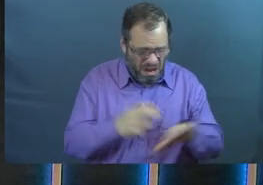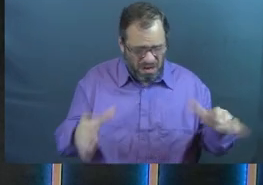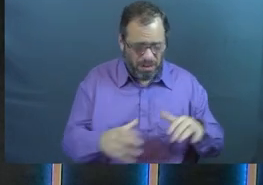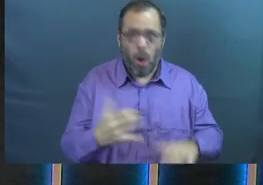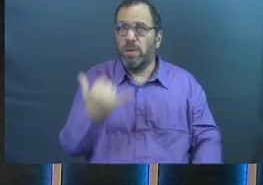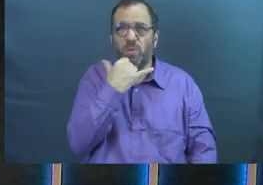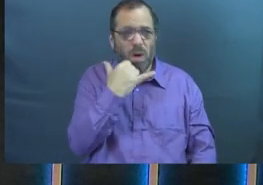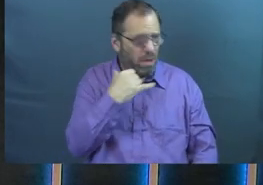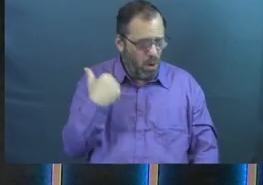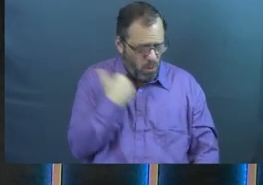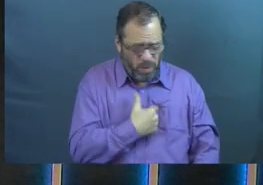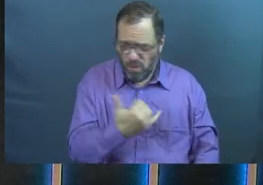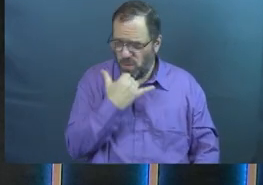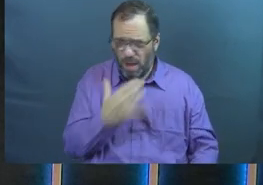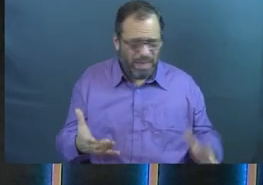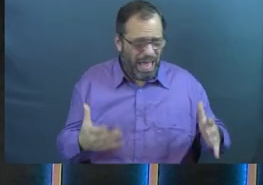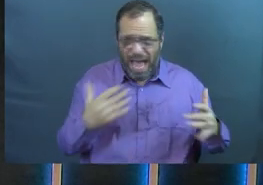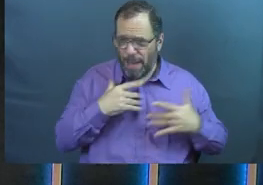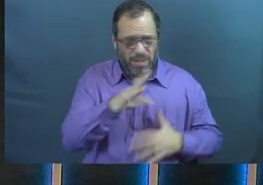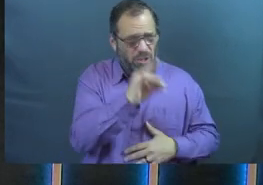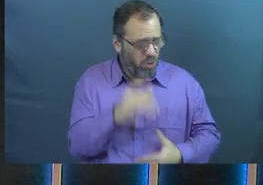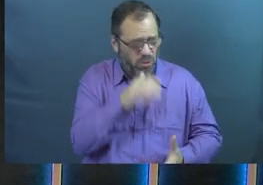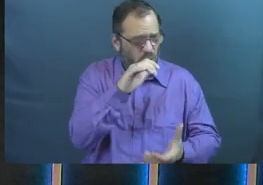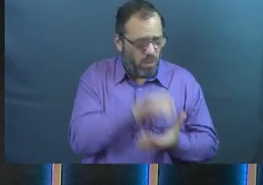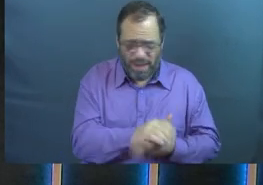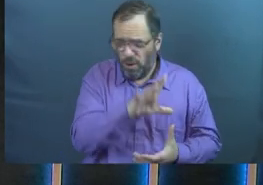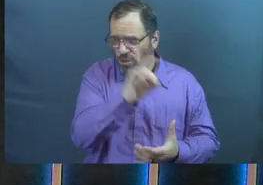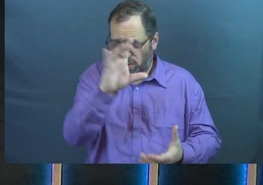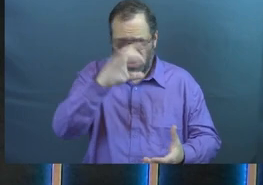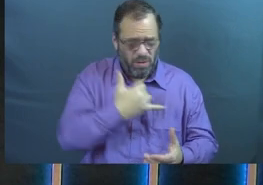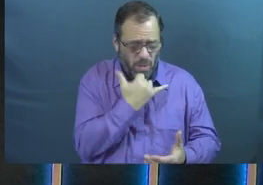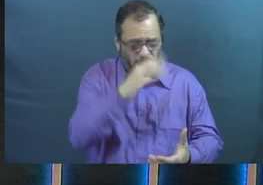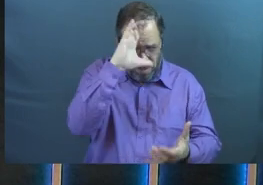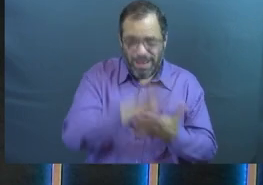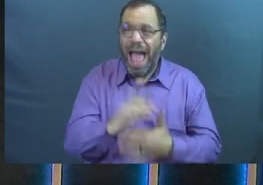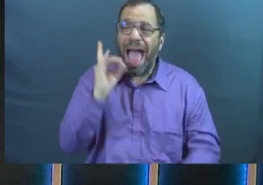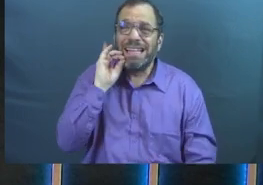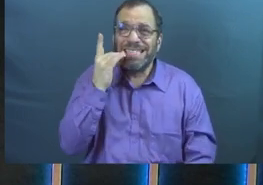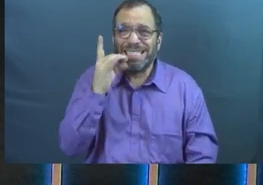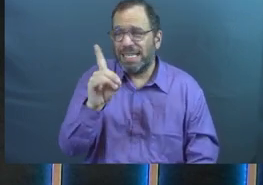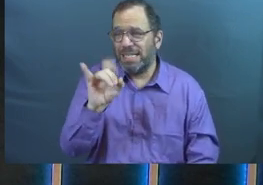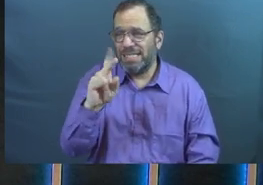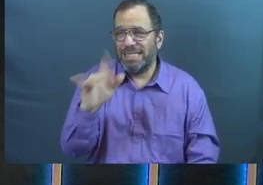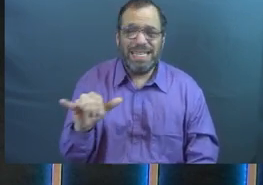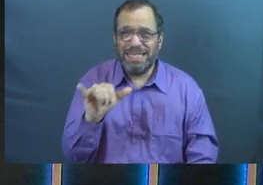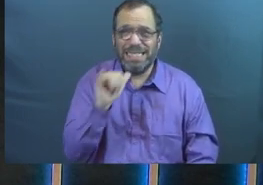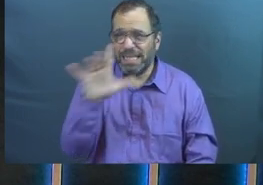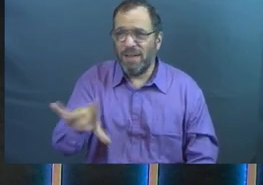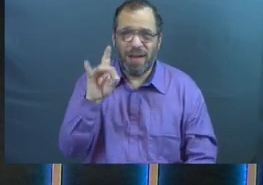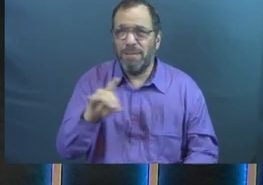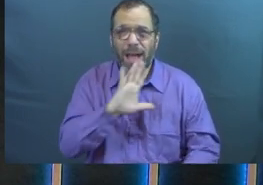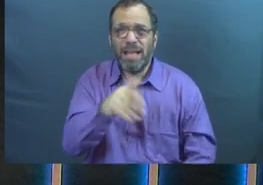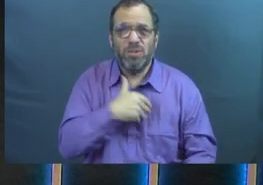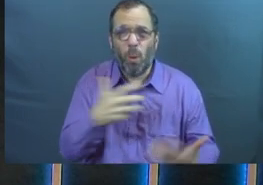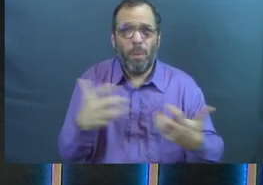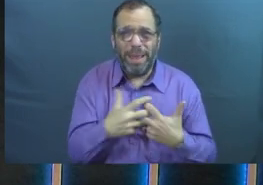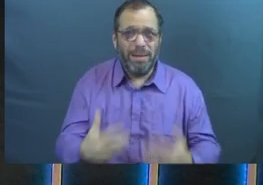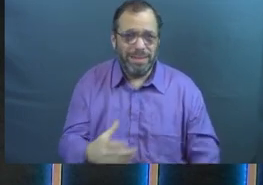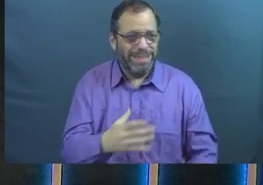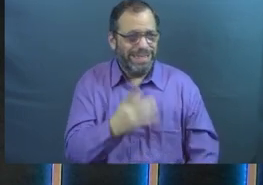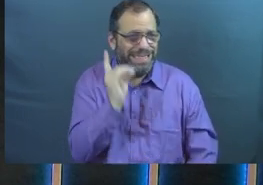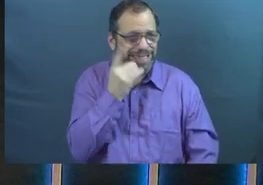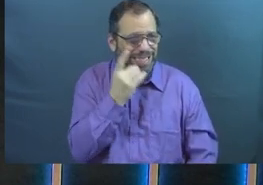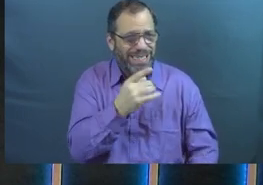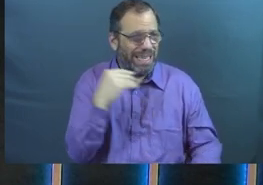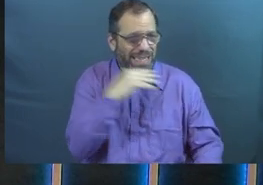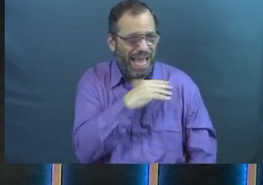must be wrong. We must be wrong. I must have chosen the wrong person, and Disney promised me a soulmate, and I didn't find him. So